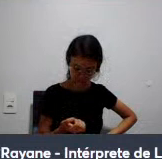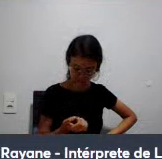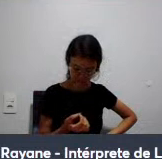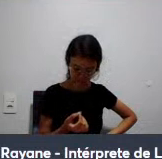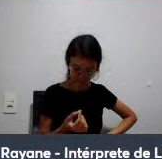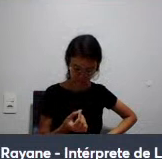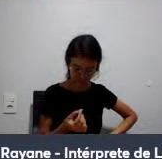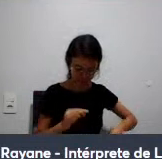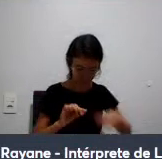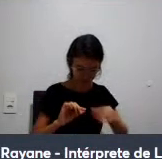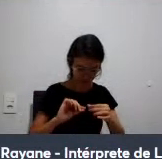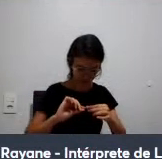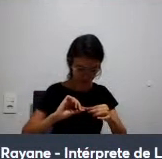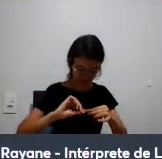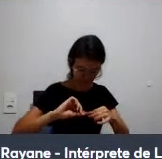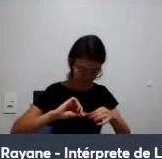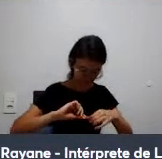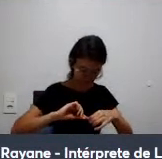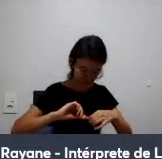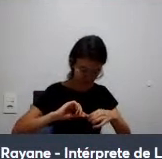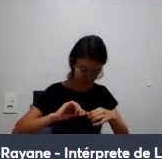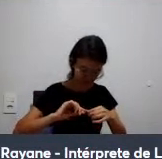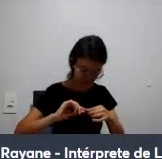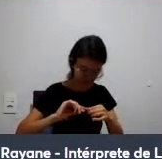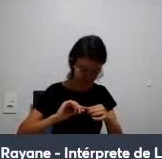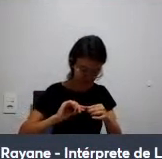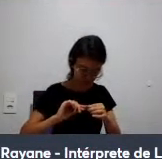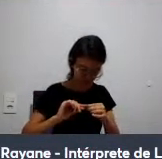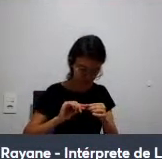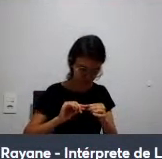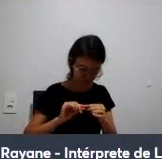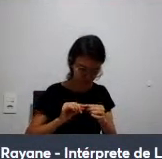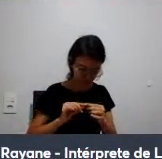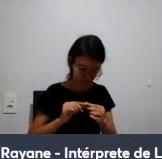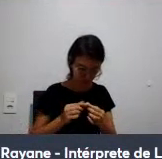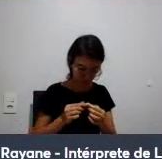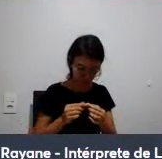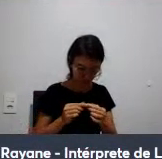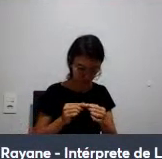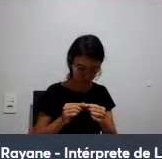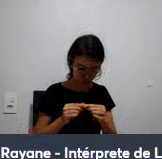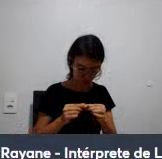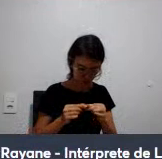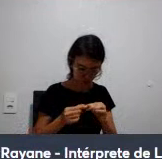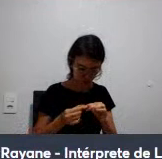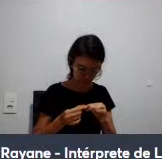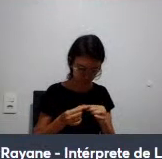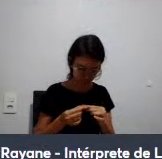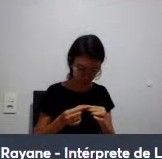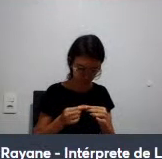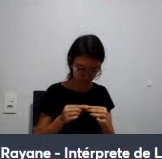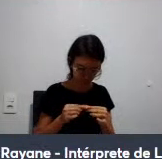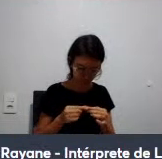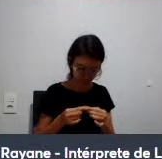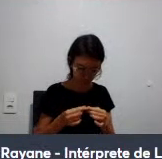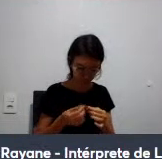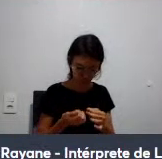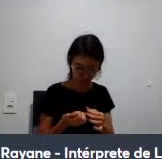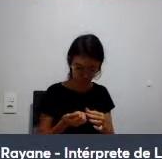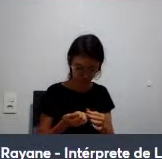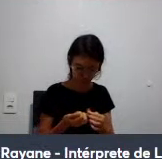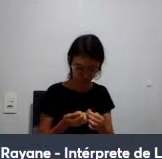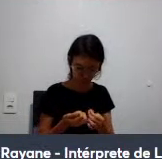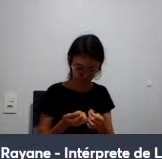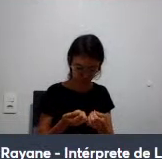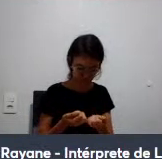Look at the journal itself, and if there is discussion in the journal of the issues you are writing